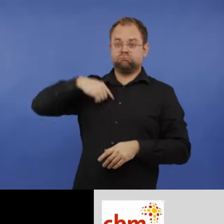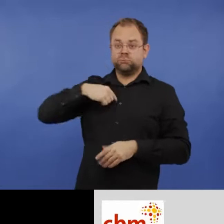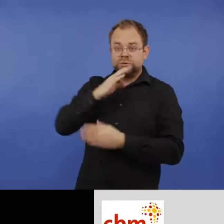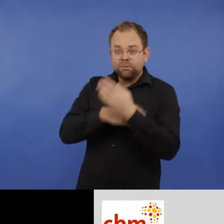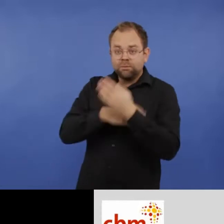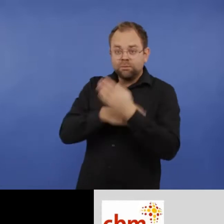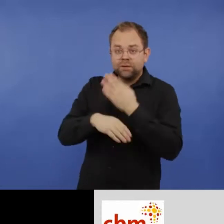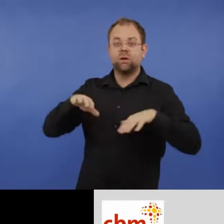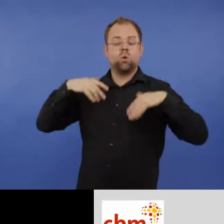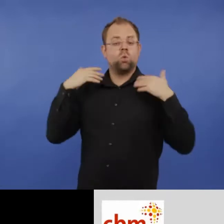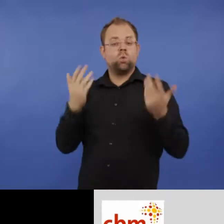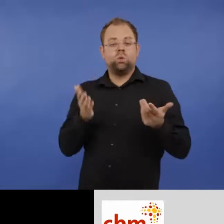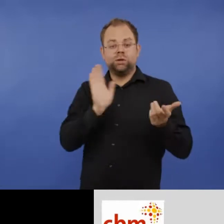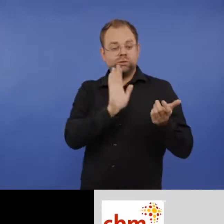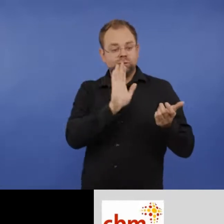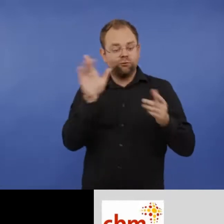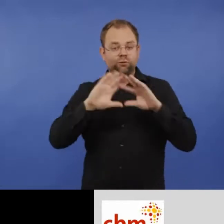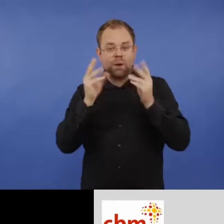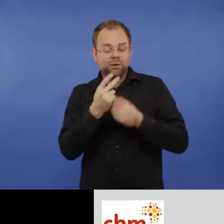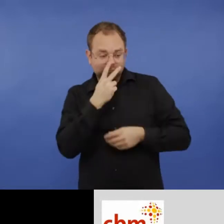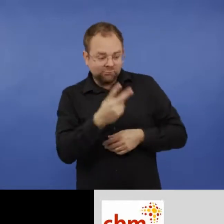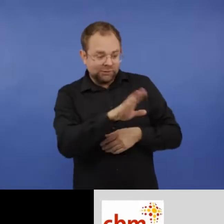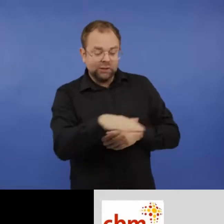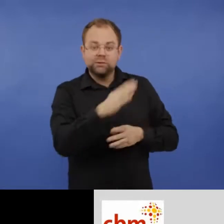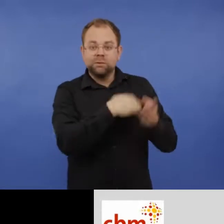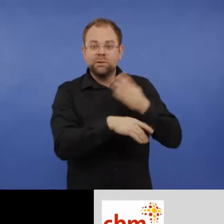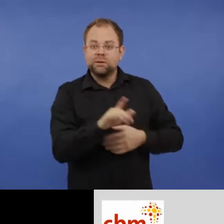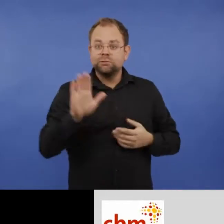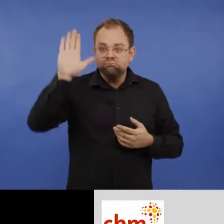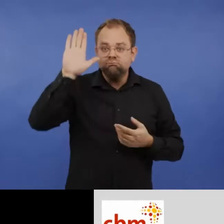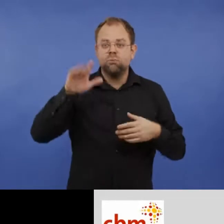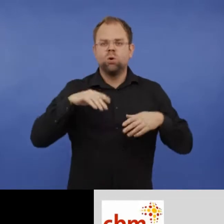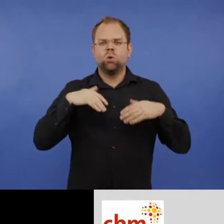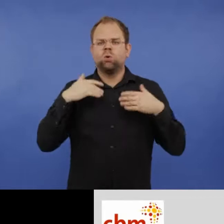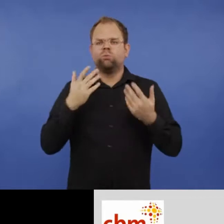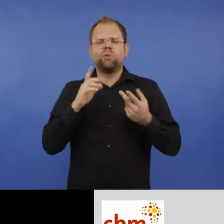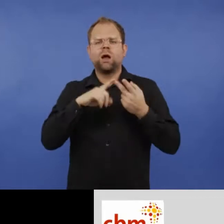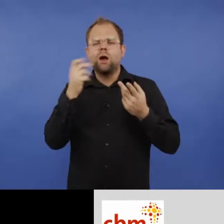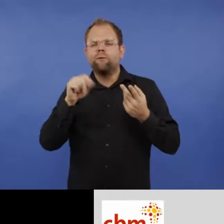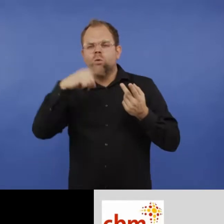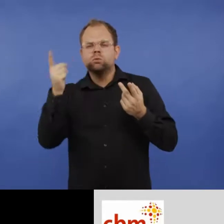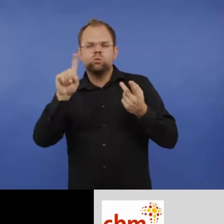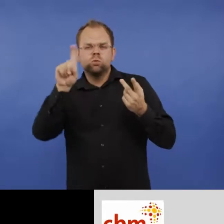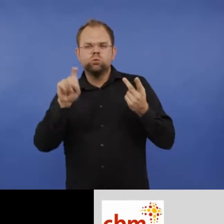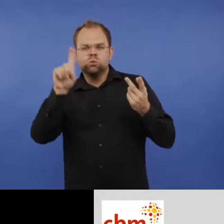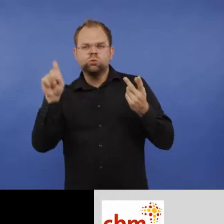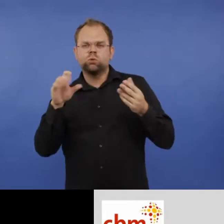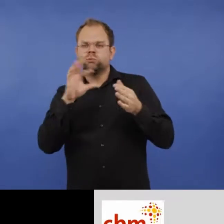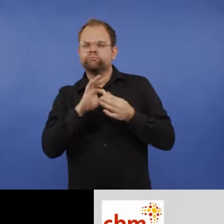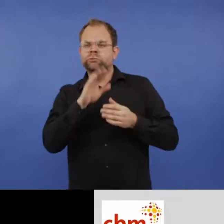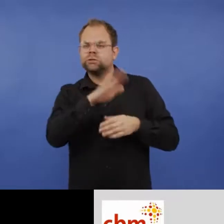and also to Gerard's report and to Hatham's intervention at the UN